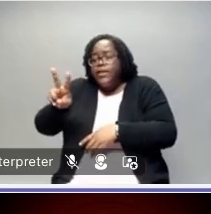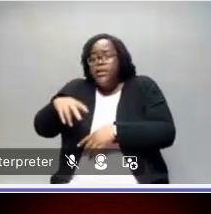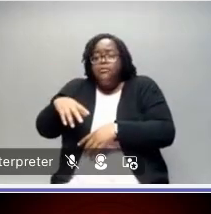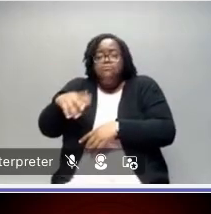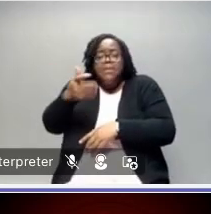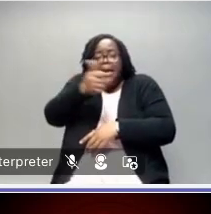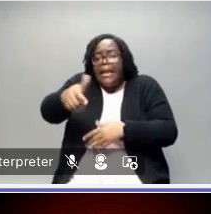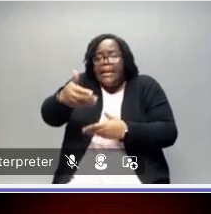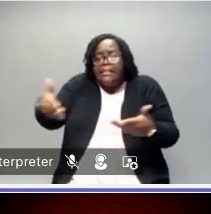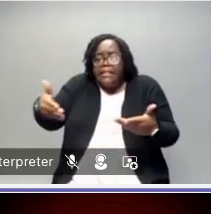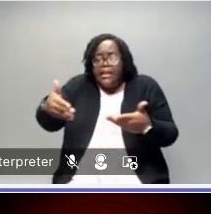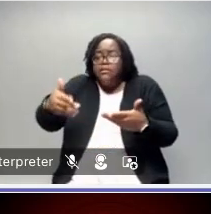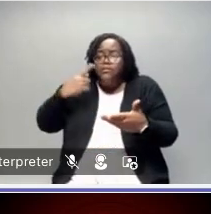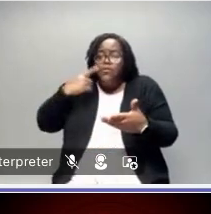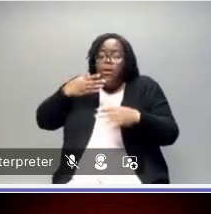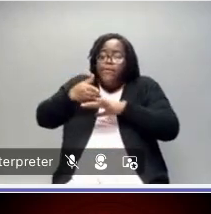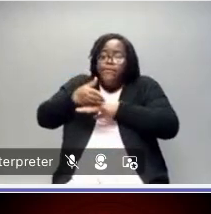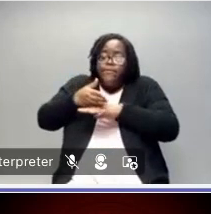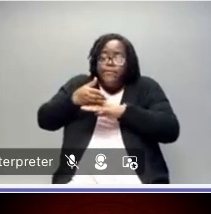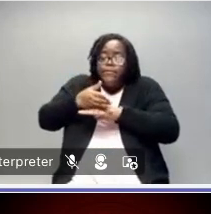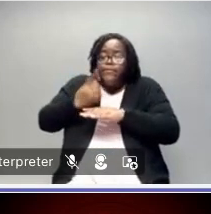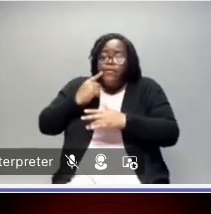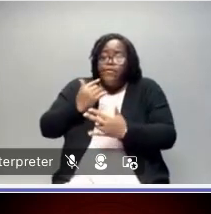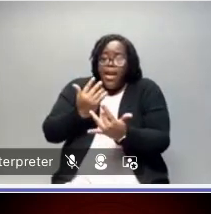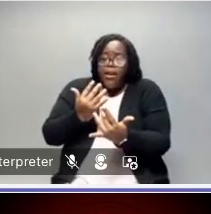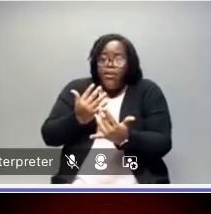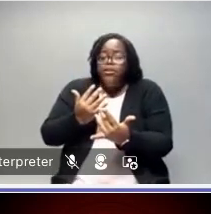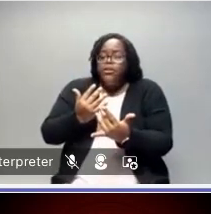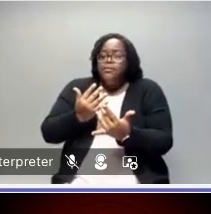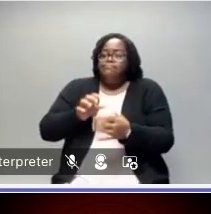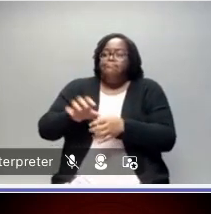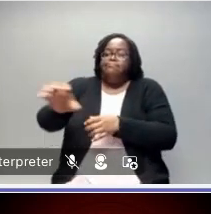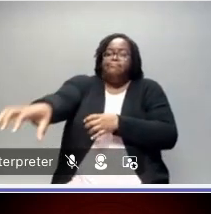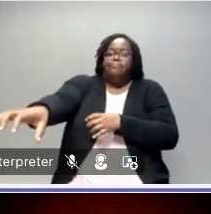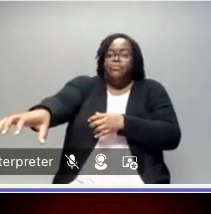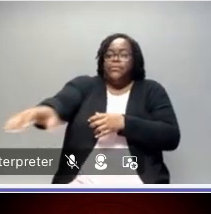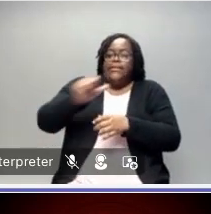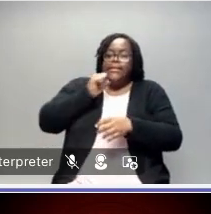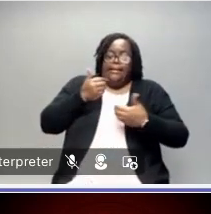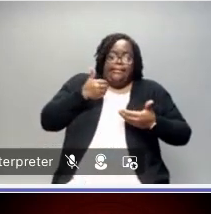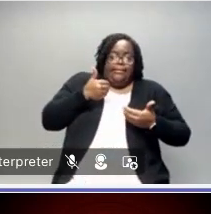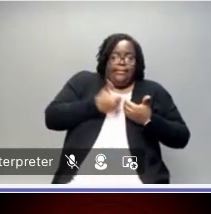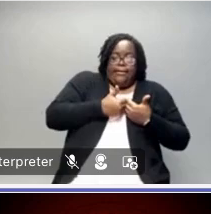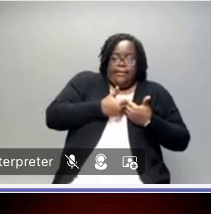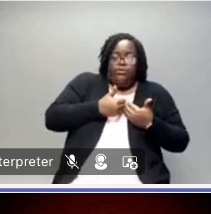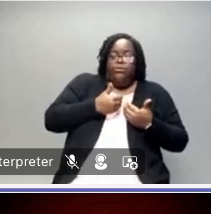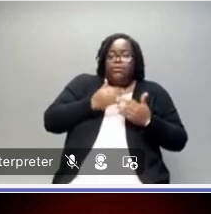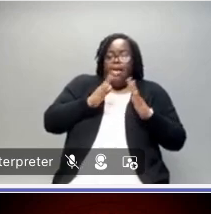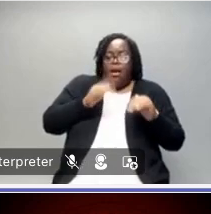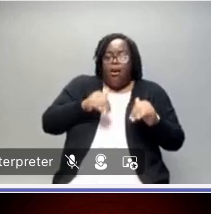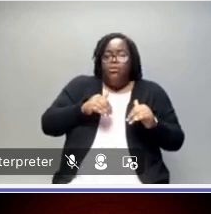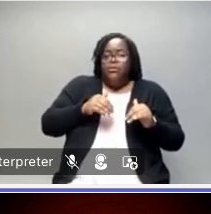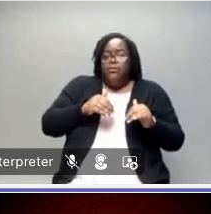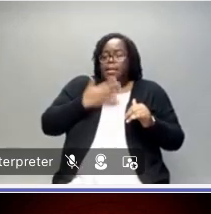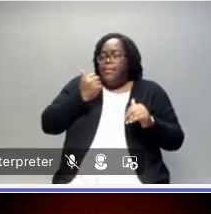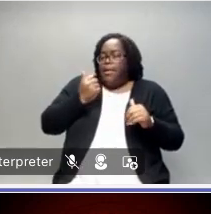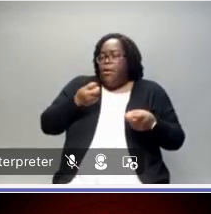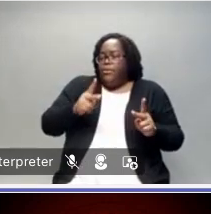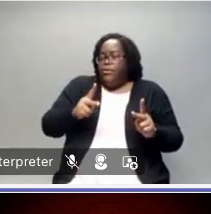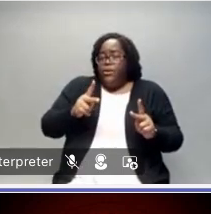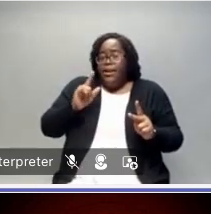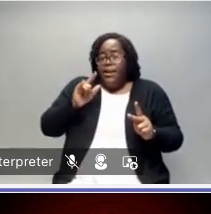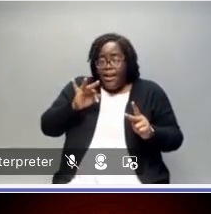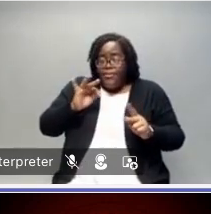firewood, just to make that survivability of your home have a better chance. Again, if this is done adjacent to defensible